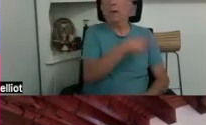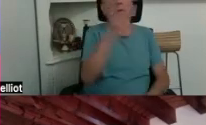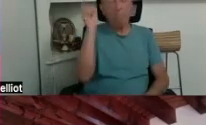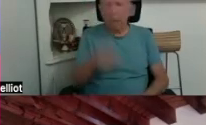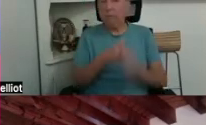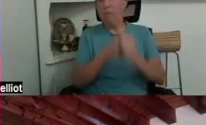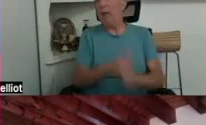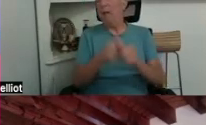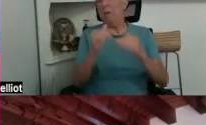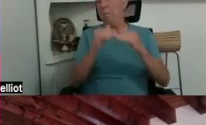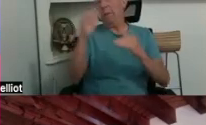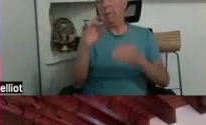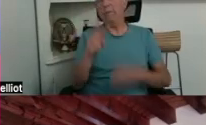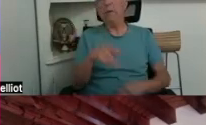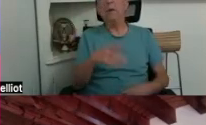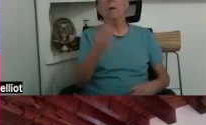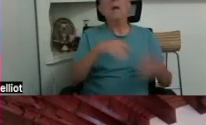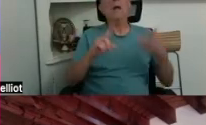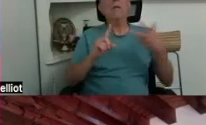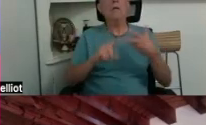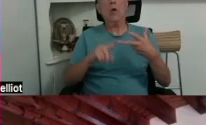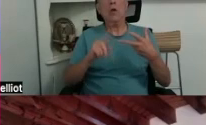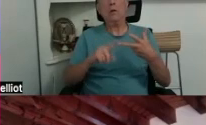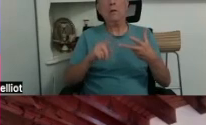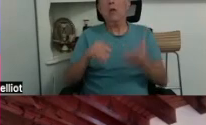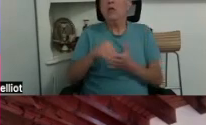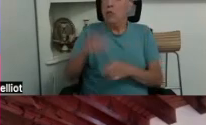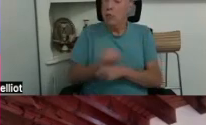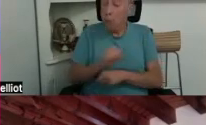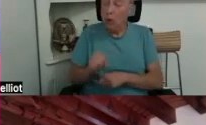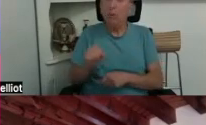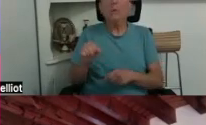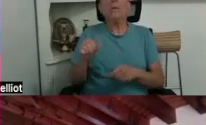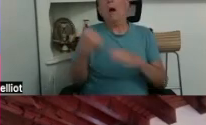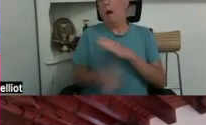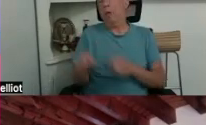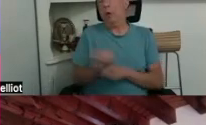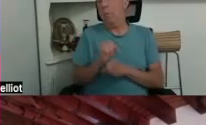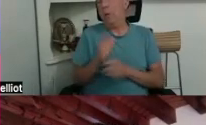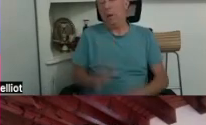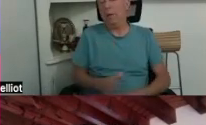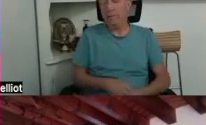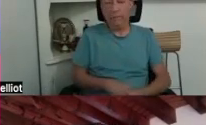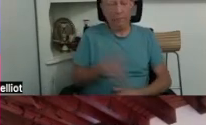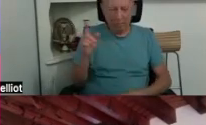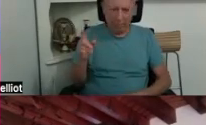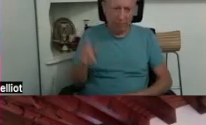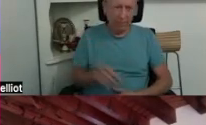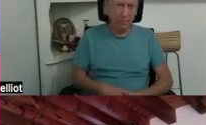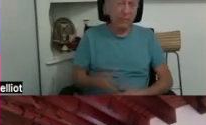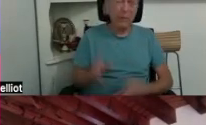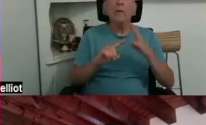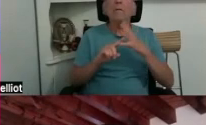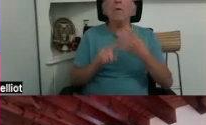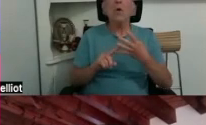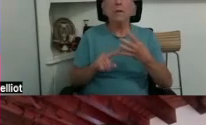is assume that workers are employees and then work your way backwards from there if not. And the fourth is